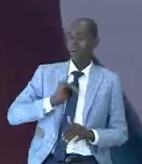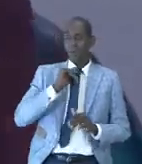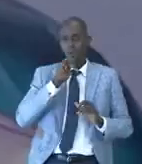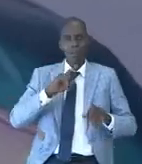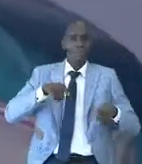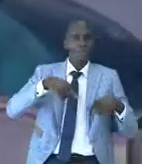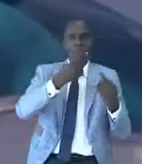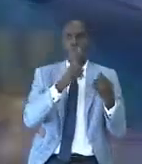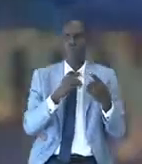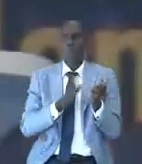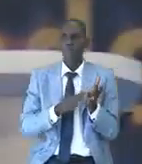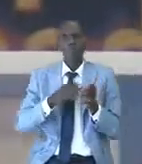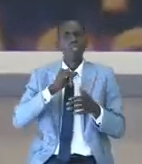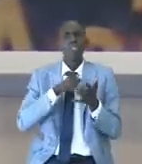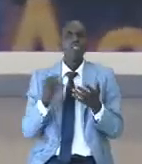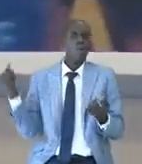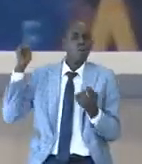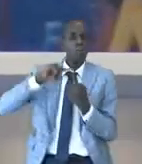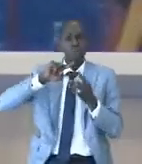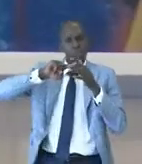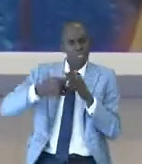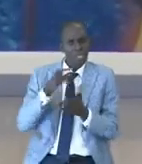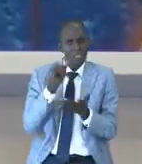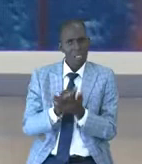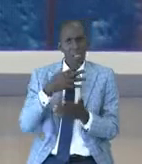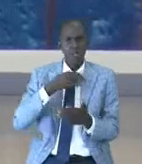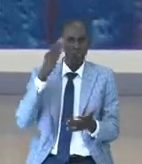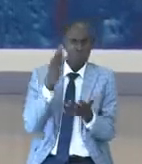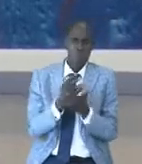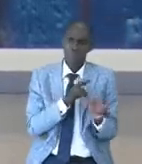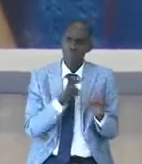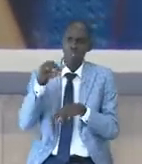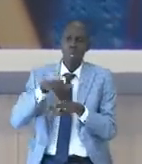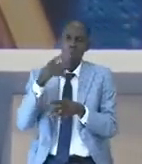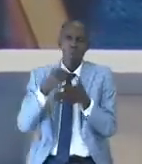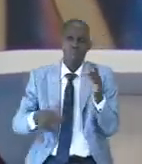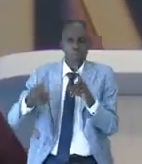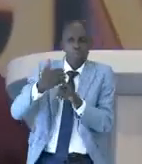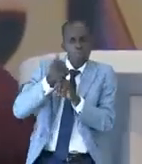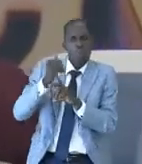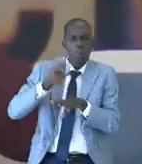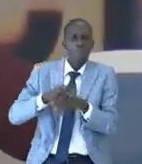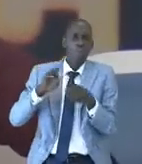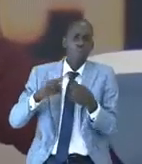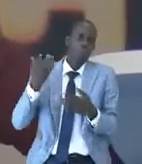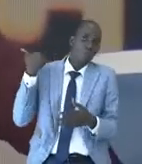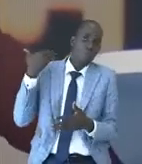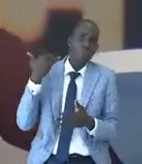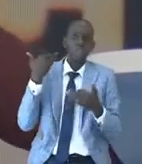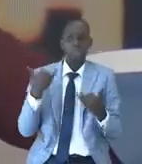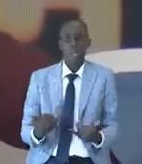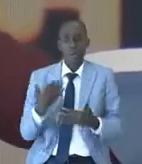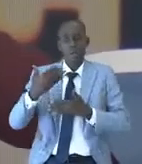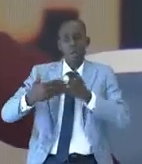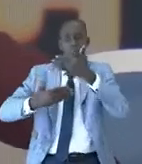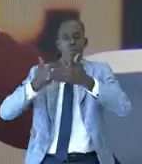you begin that and you look away from what you were looking at in the past that now progress